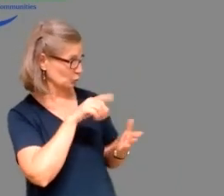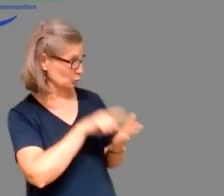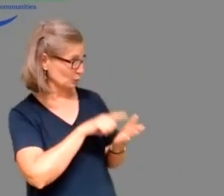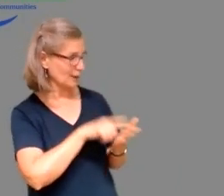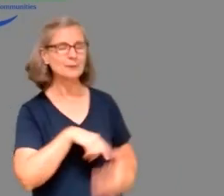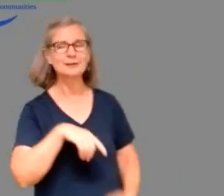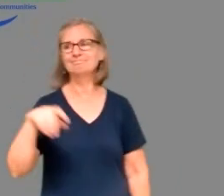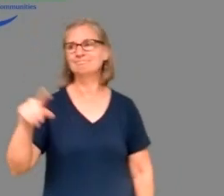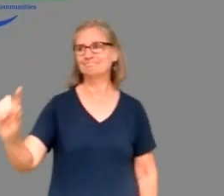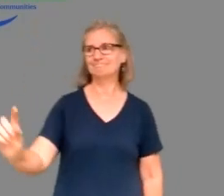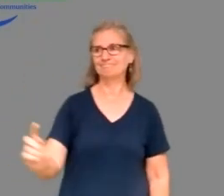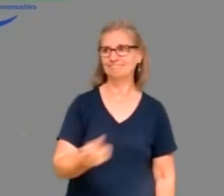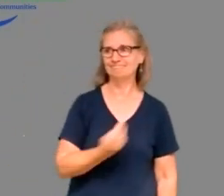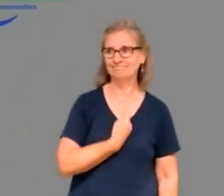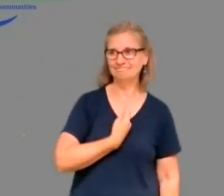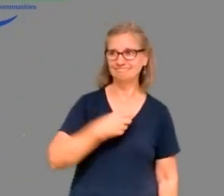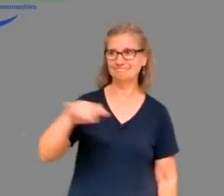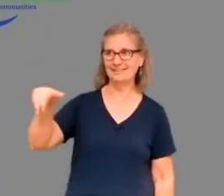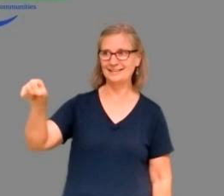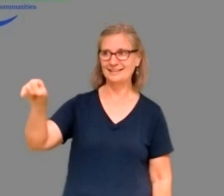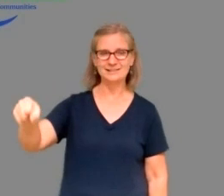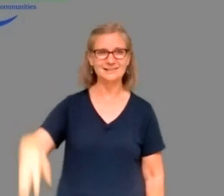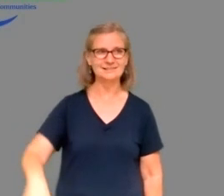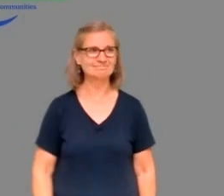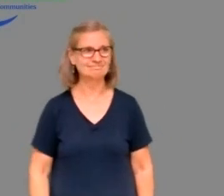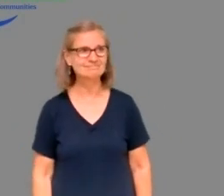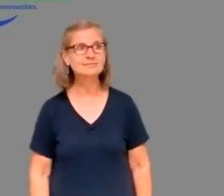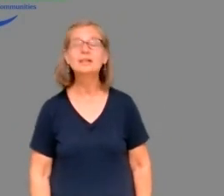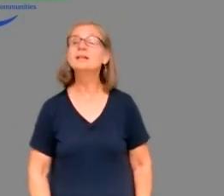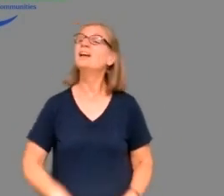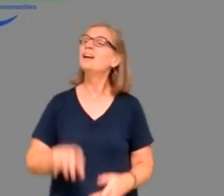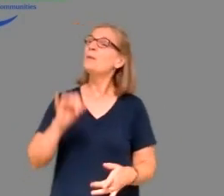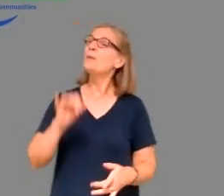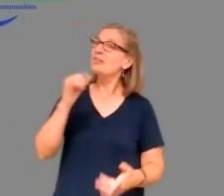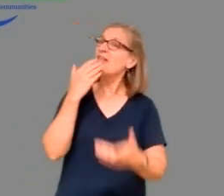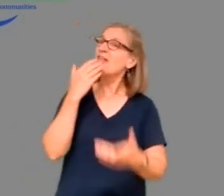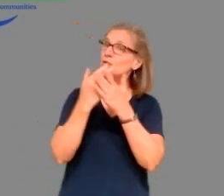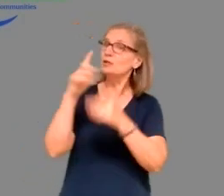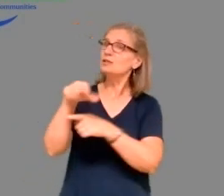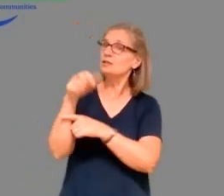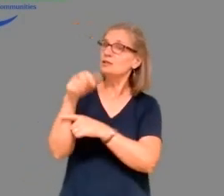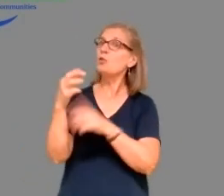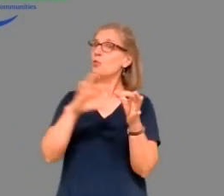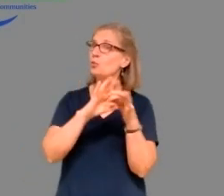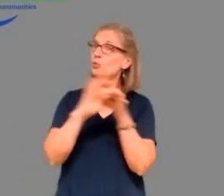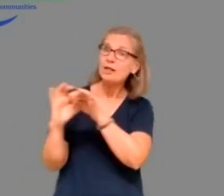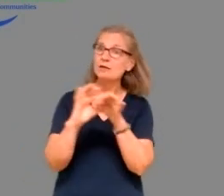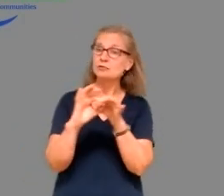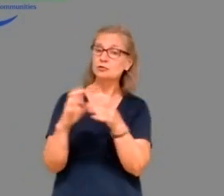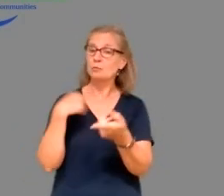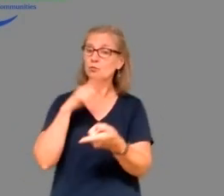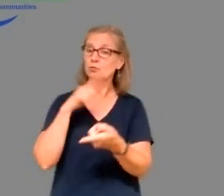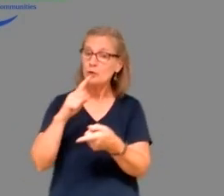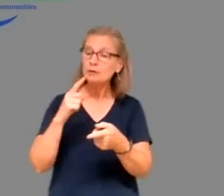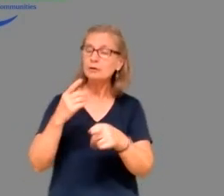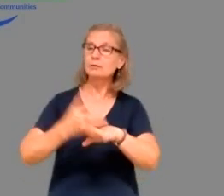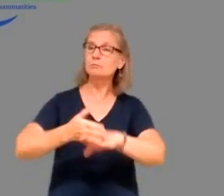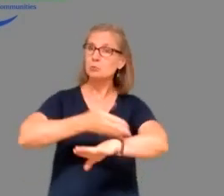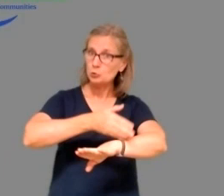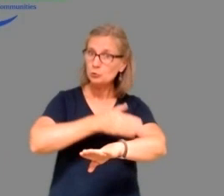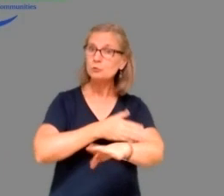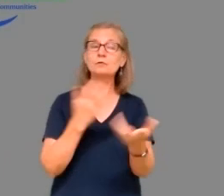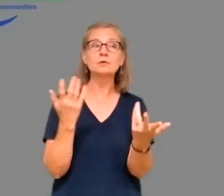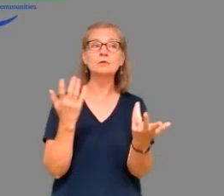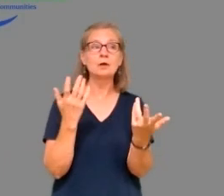me. But it's good. I mean, that's another relationship that I think that we've really improved on, and